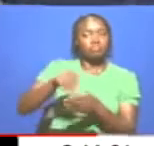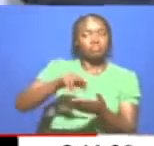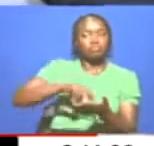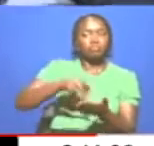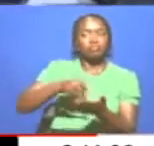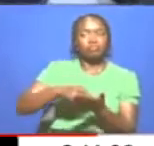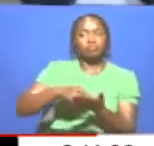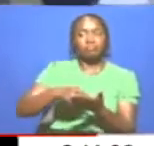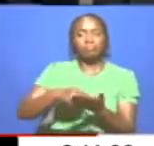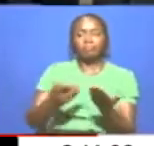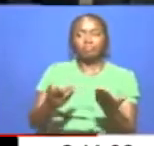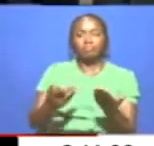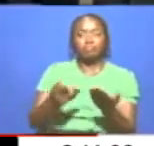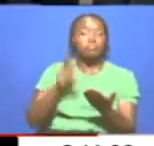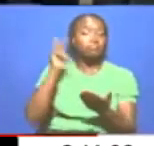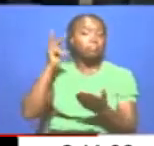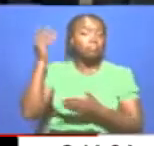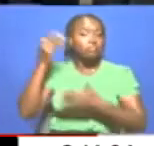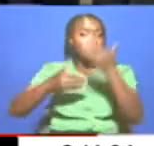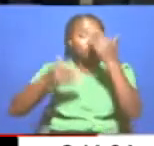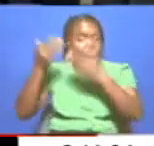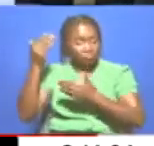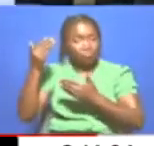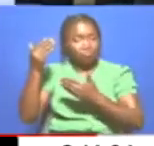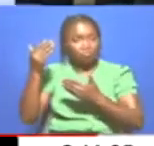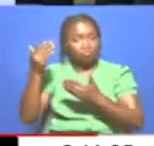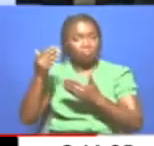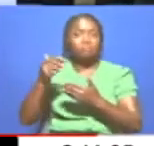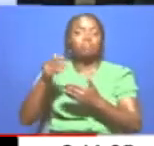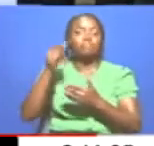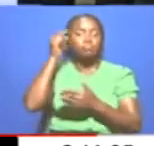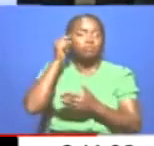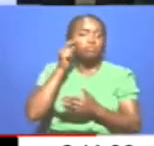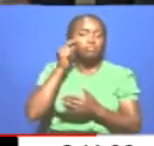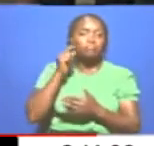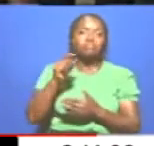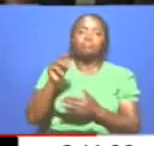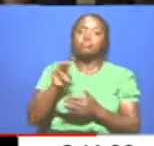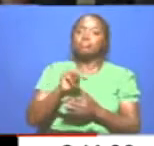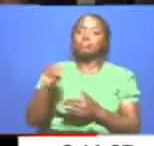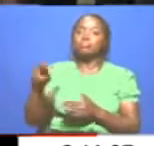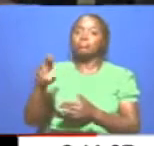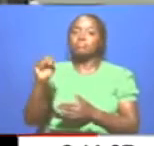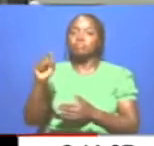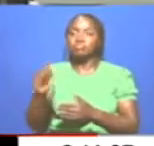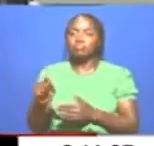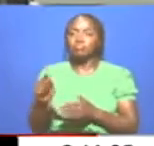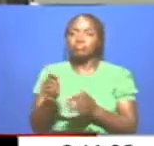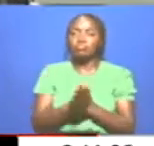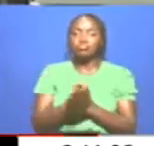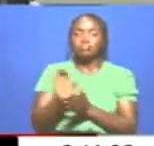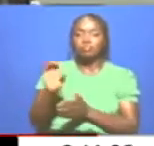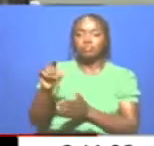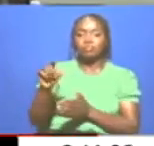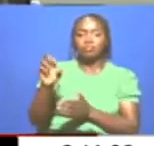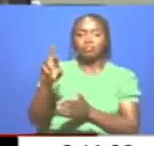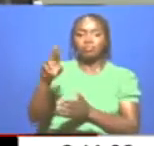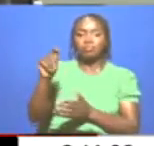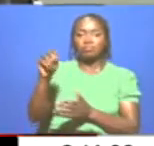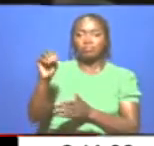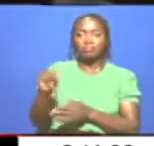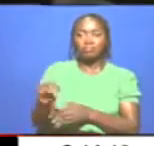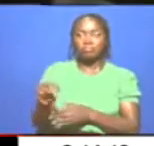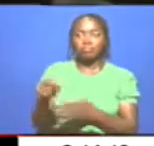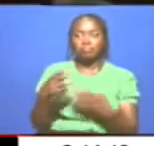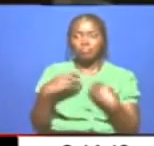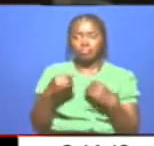will be domiciled at Kisii University, with Maseno, Masinde Muliro and Egerton to serve as ports. Health Principal Secretary Dr. Susan